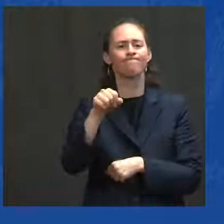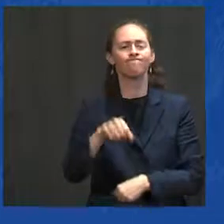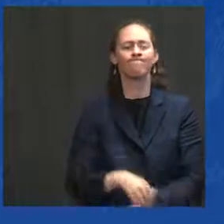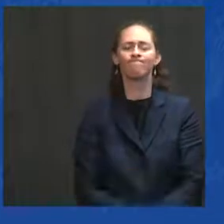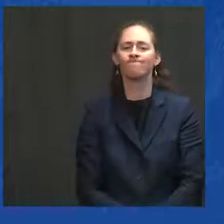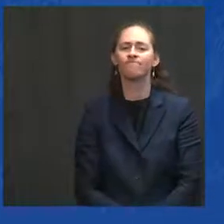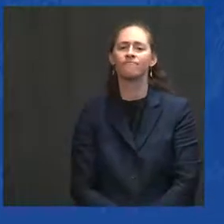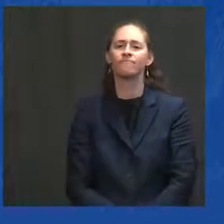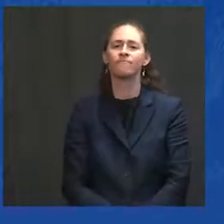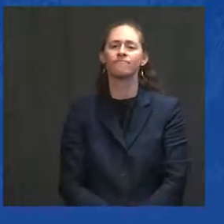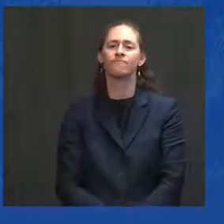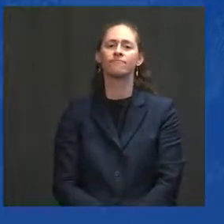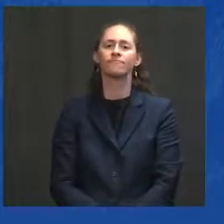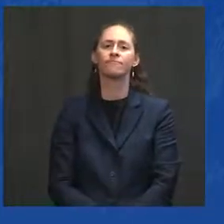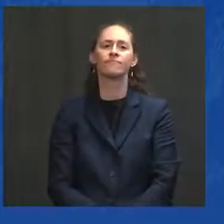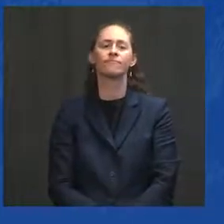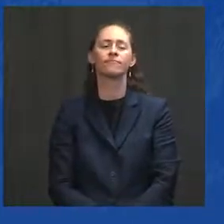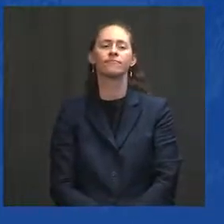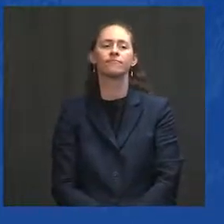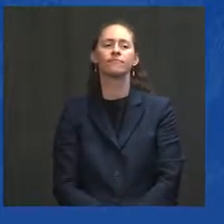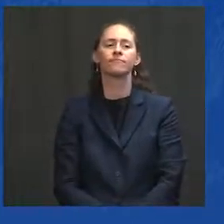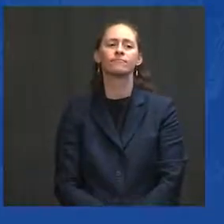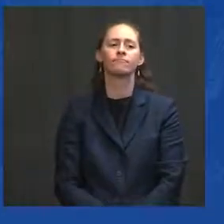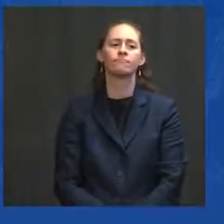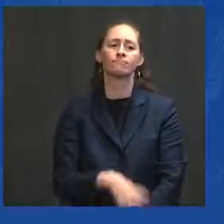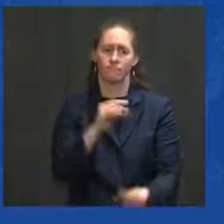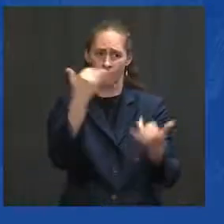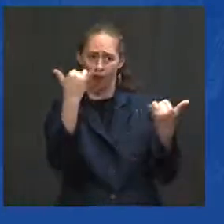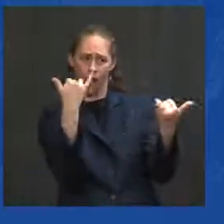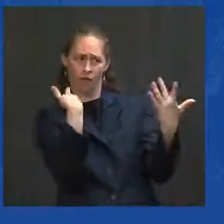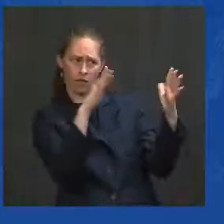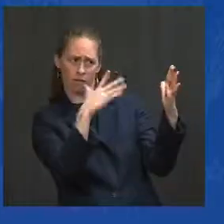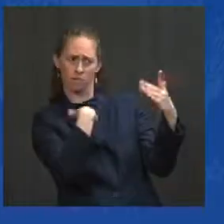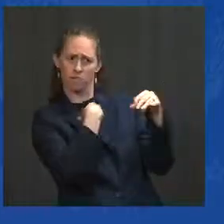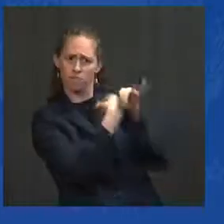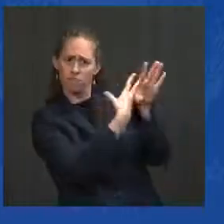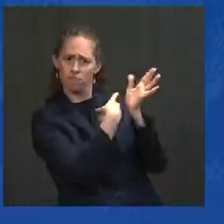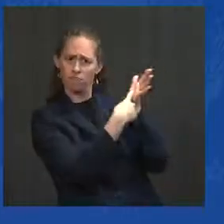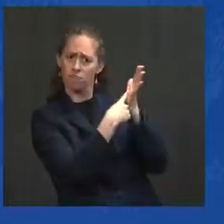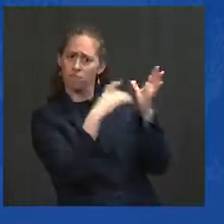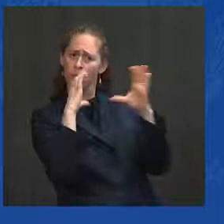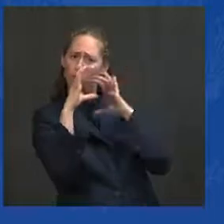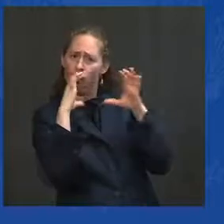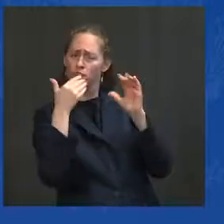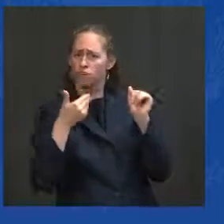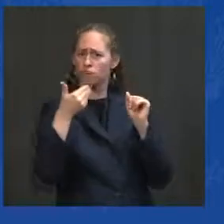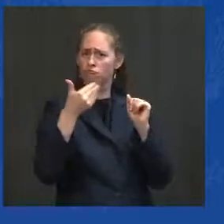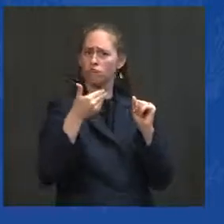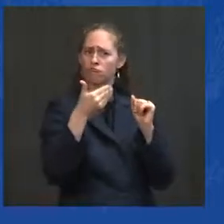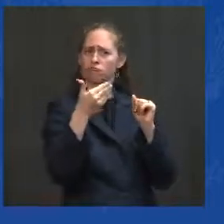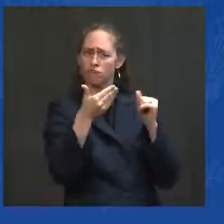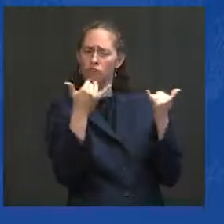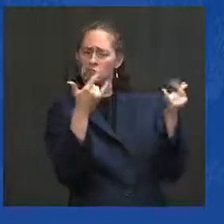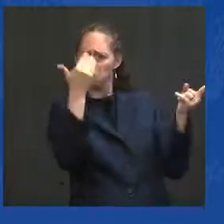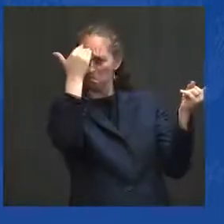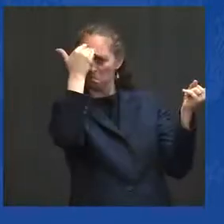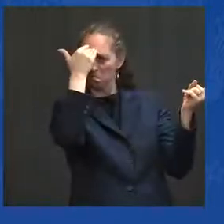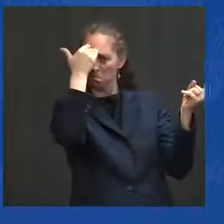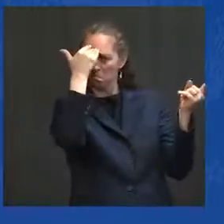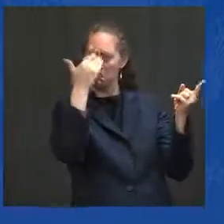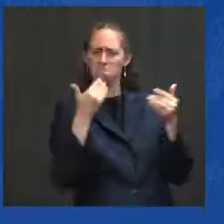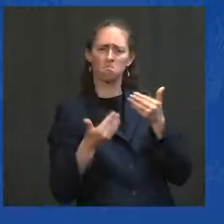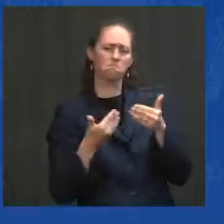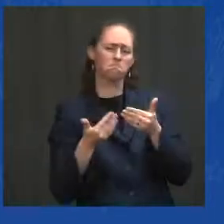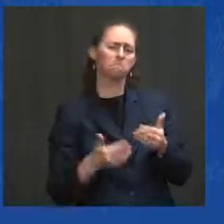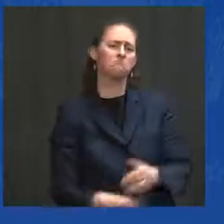up a means of communications now on a regular basis to be able to communicate to one another when each of us thinks something's happening